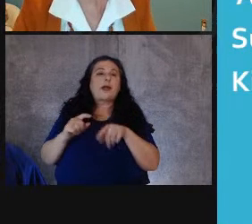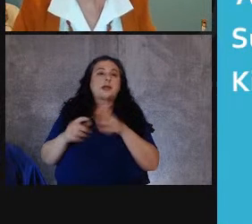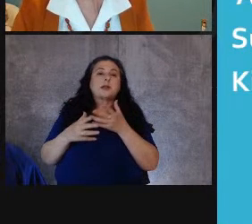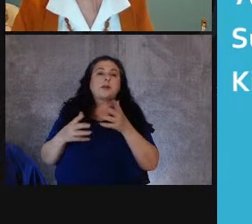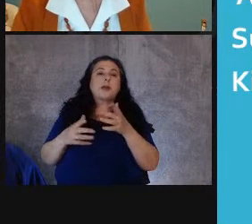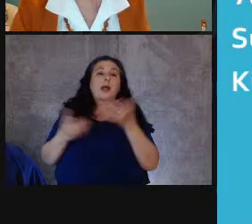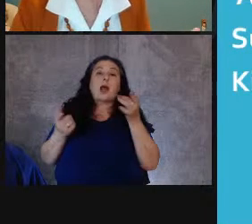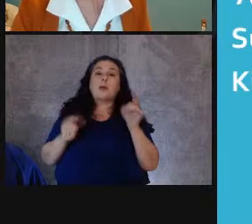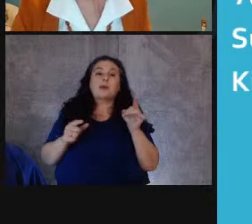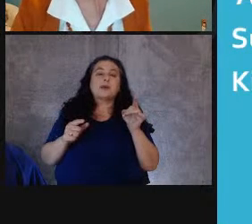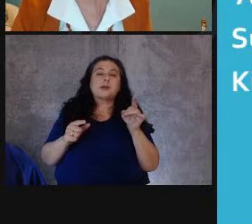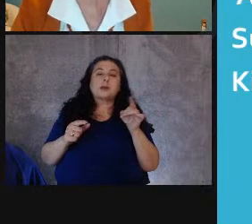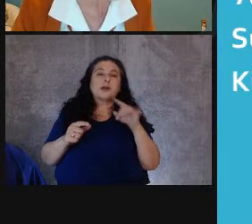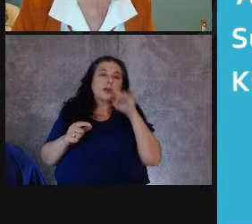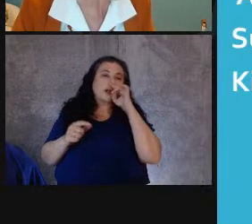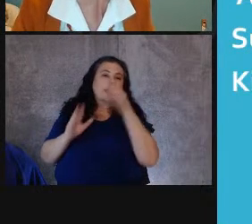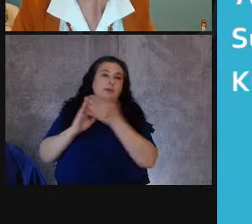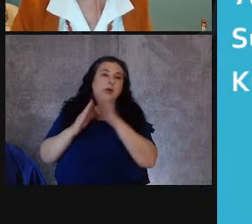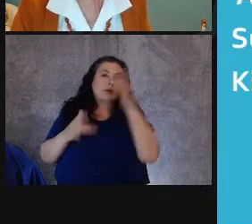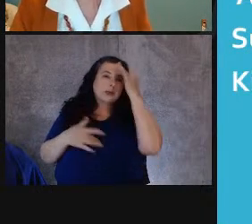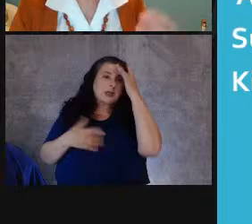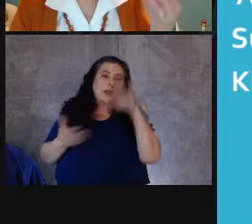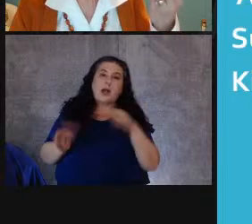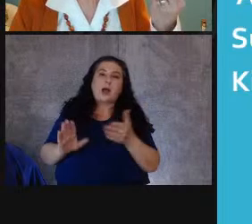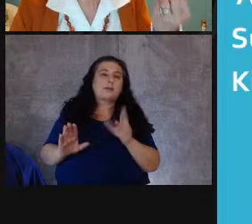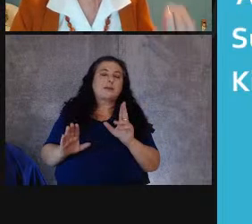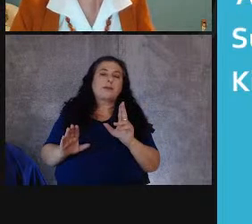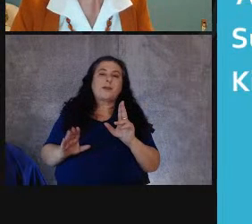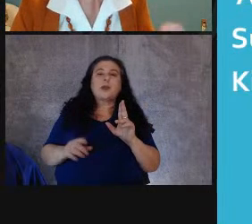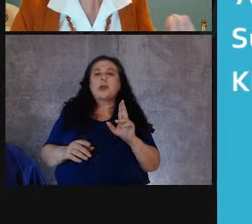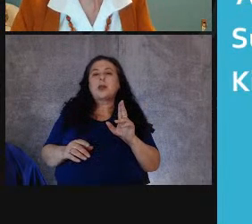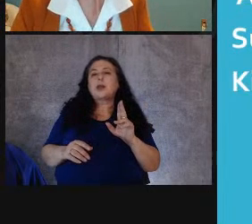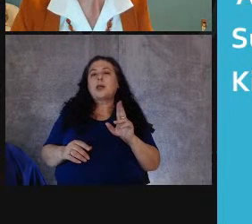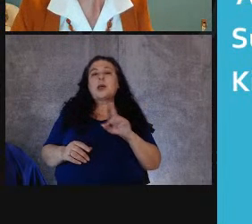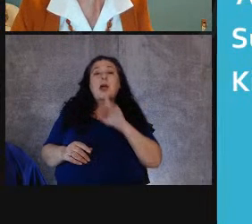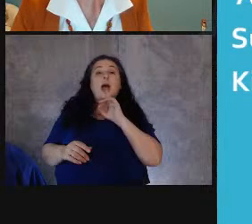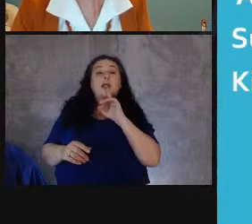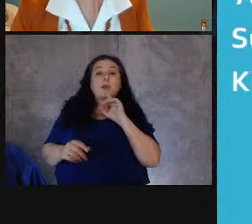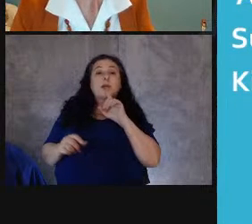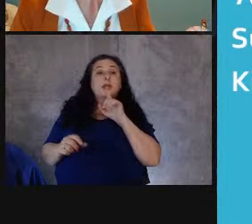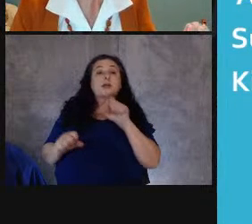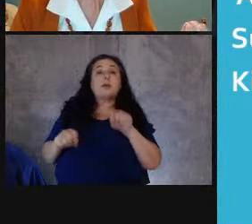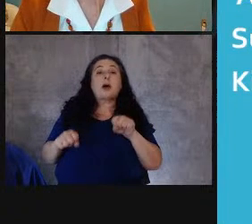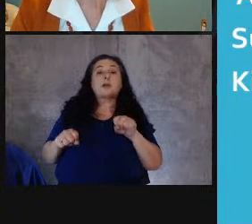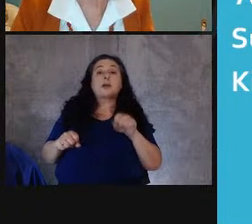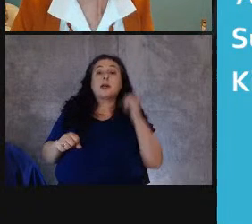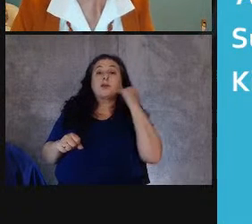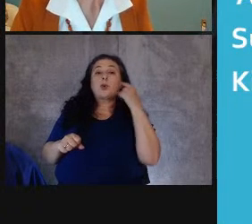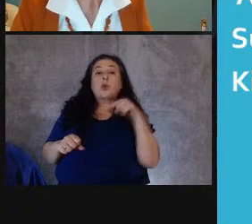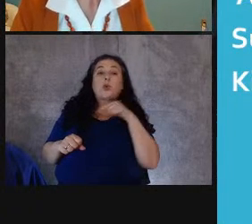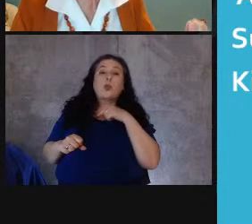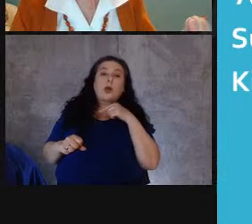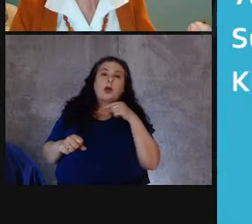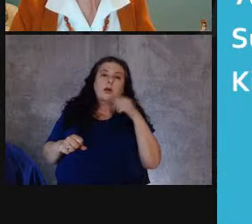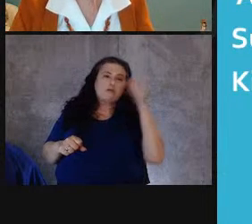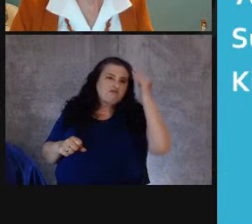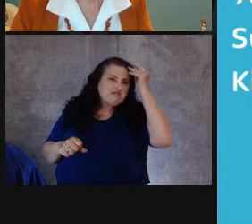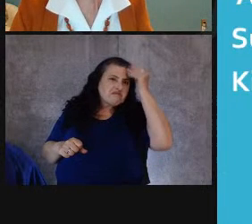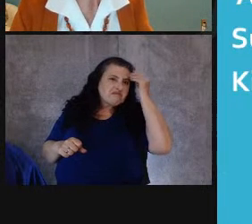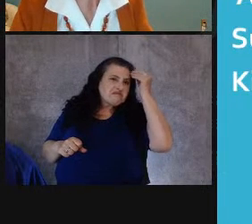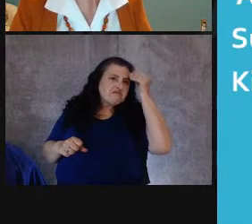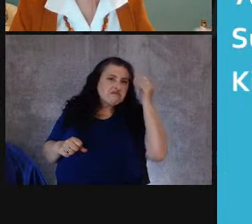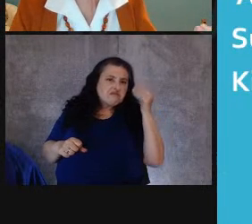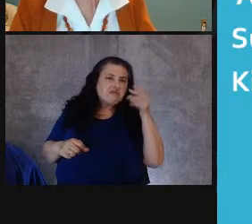that happens. Kids get sick and they die. That it's actually possible if we put our minds to it, if we